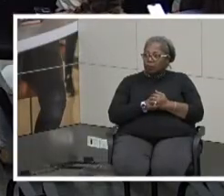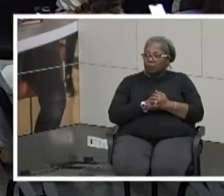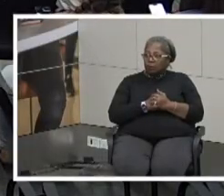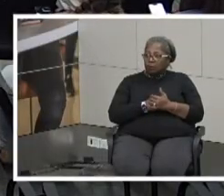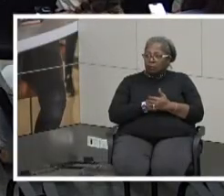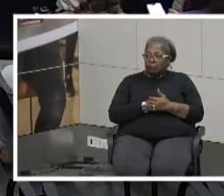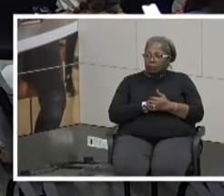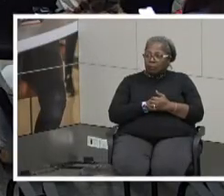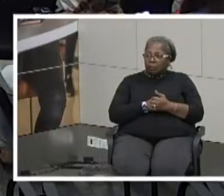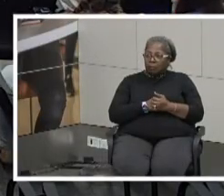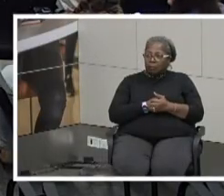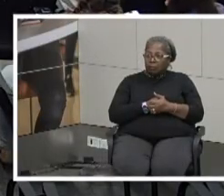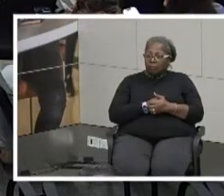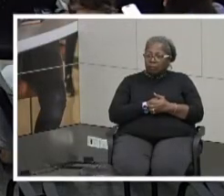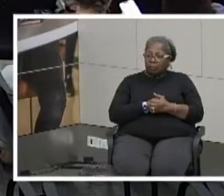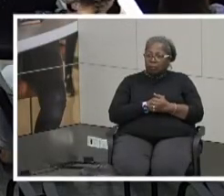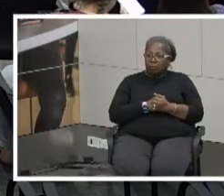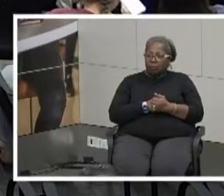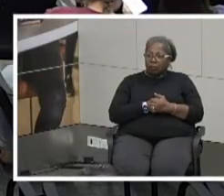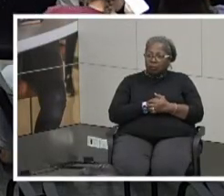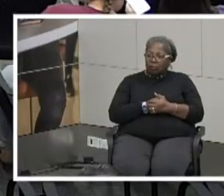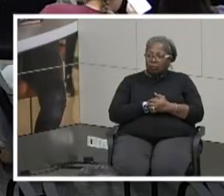Spanish Miss